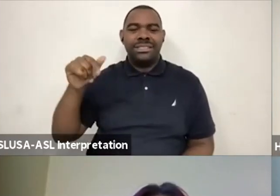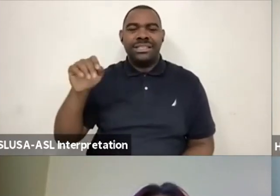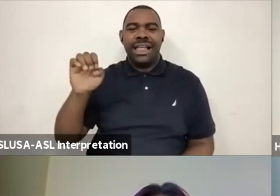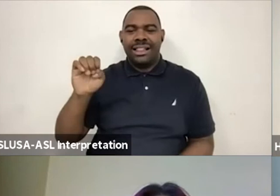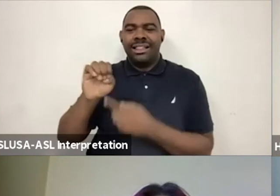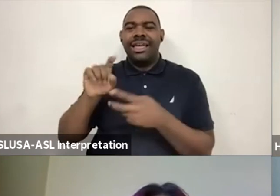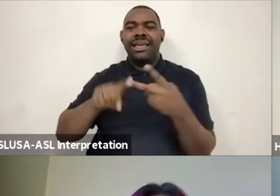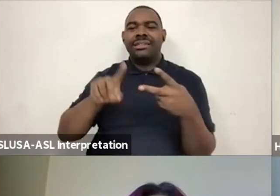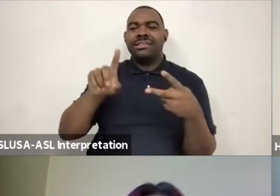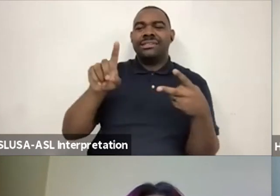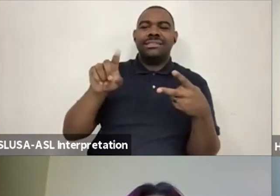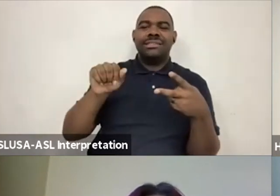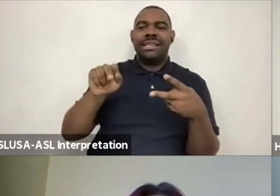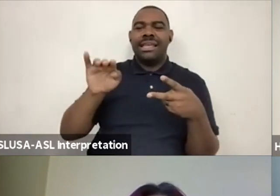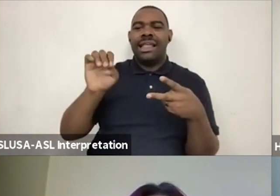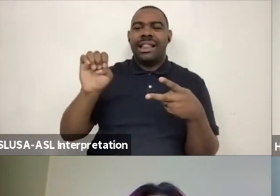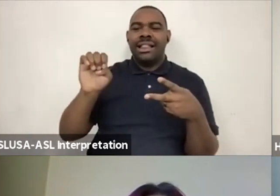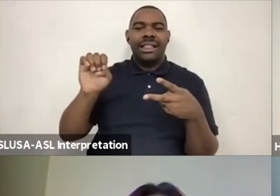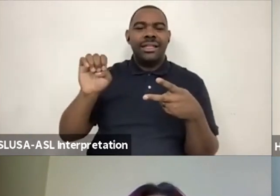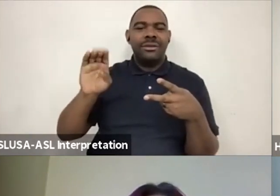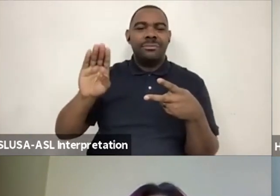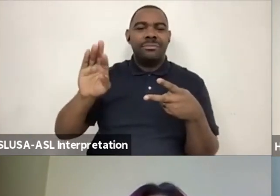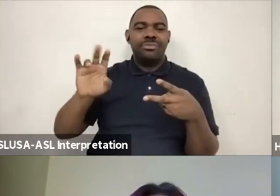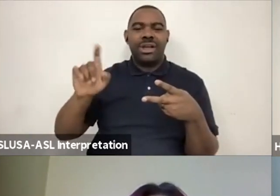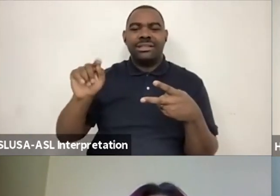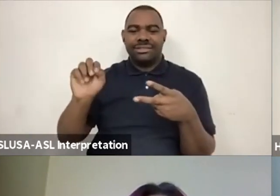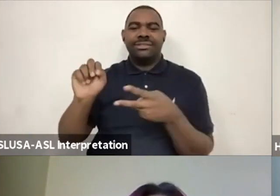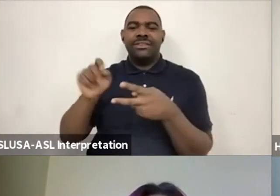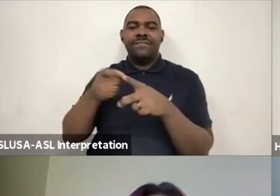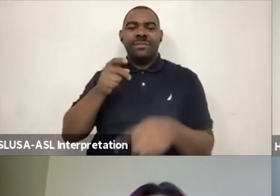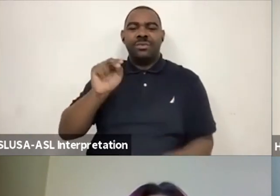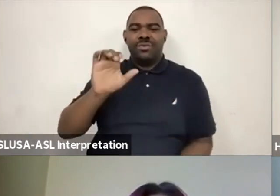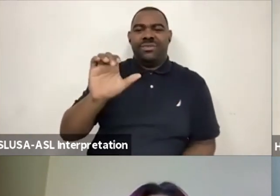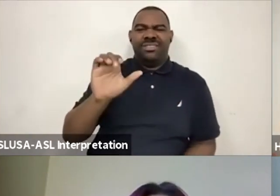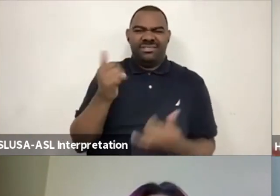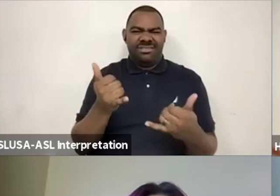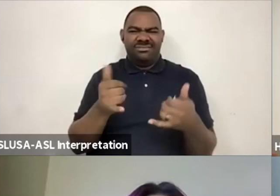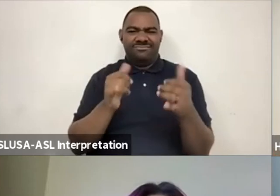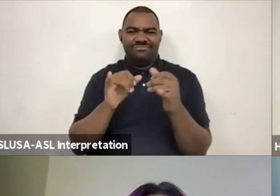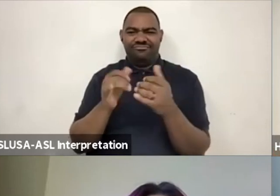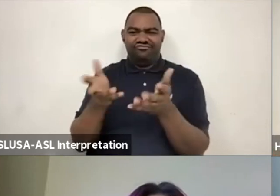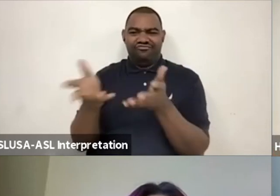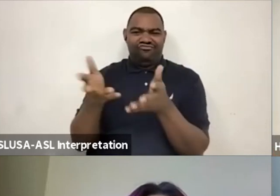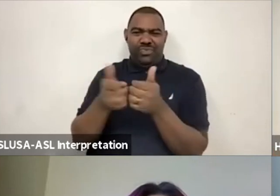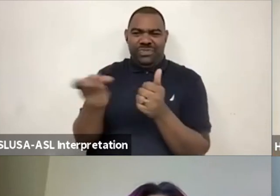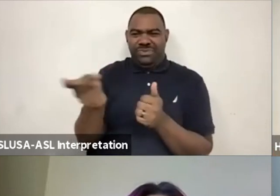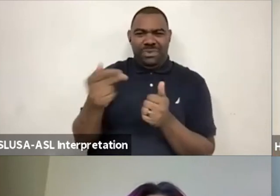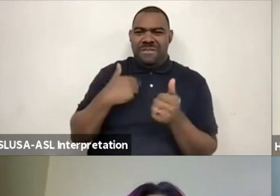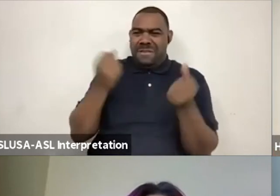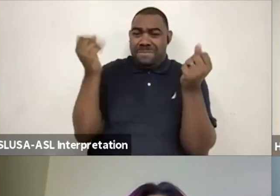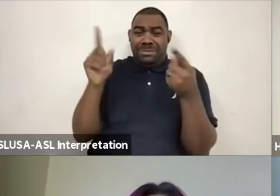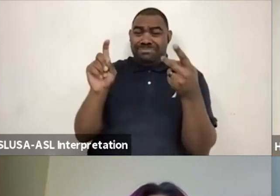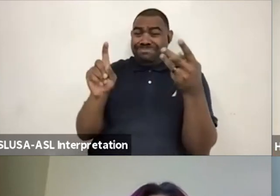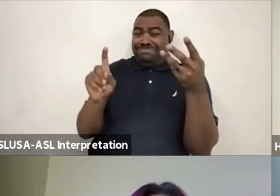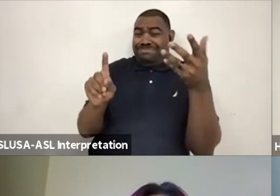Danielle from North Carolina. And I have so many questions for the two of